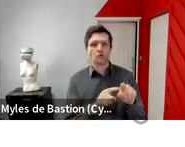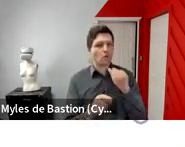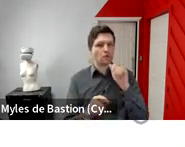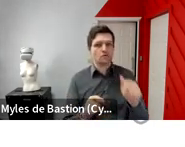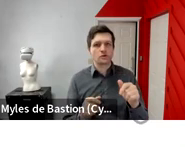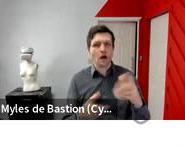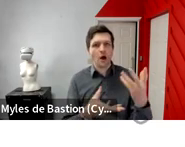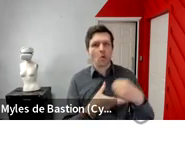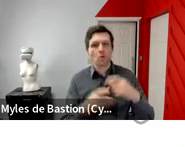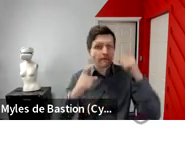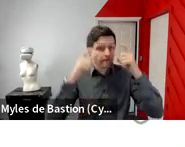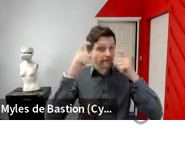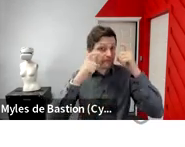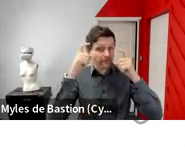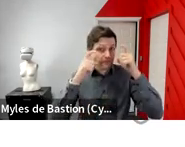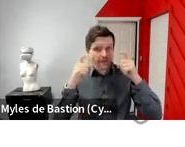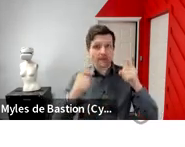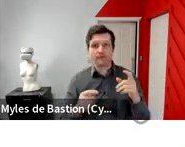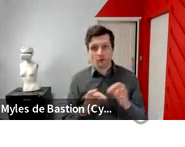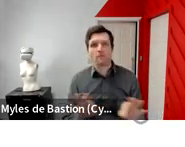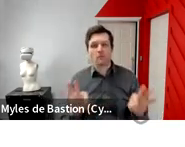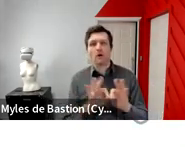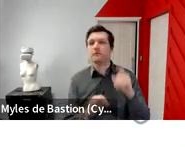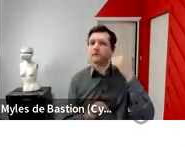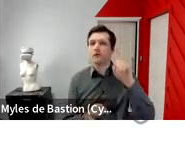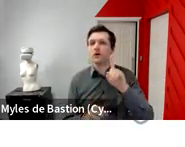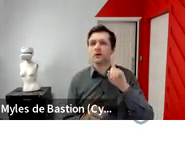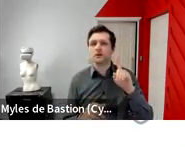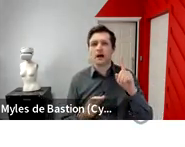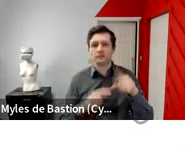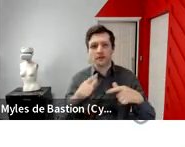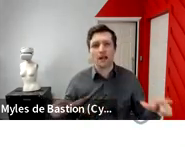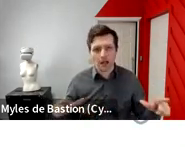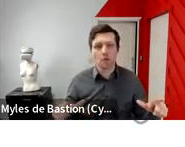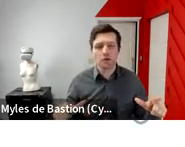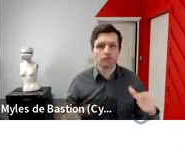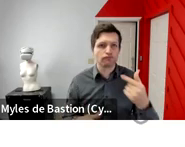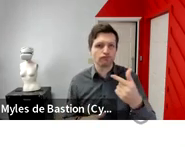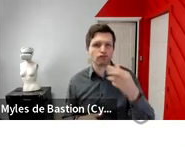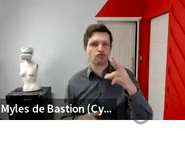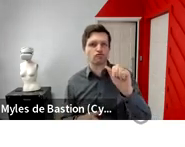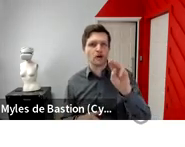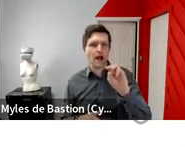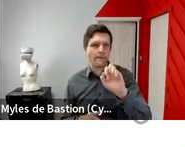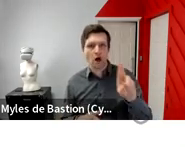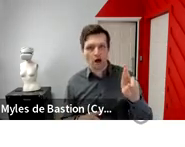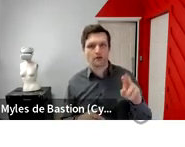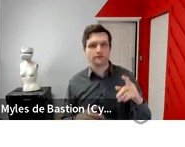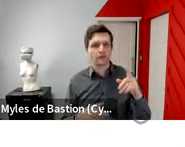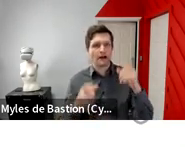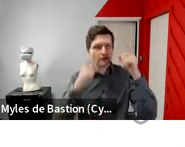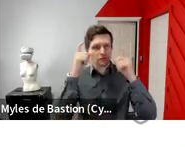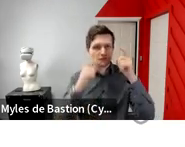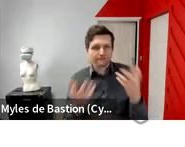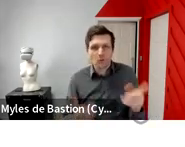they're bulky, they're not comfortable to sign with. They also don't include facial expressions, which are very important for sign language.